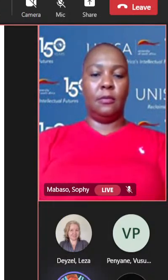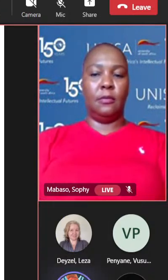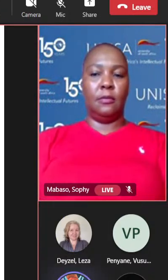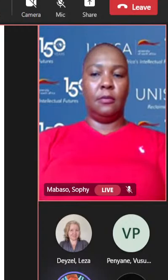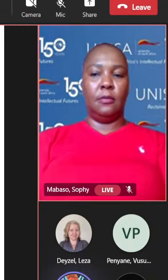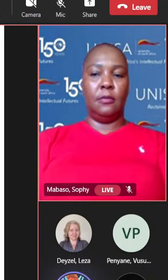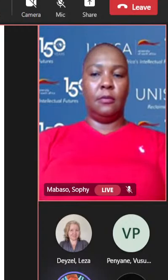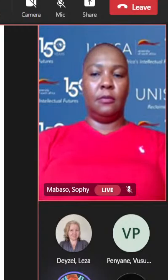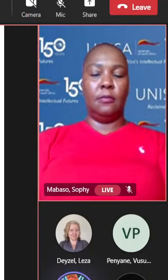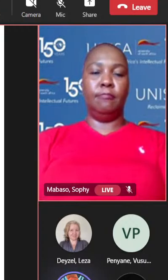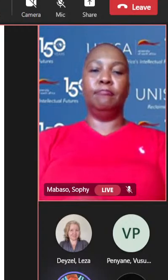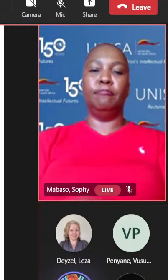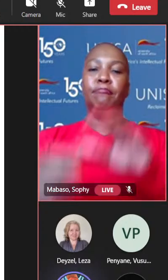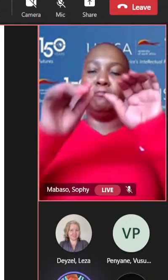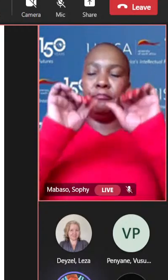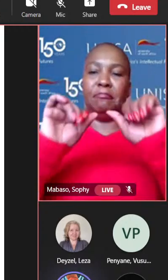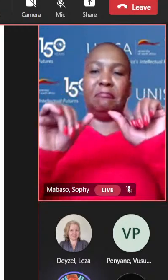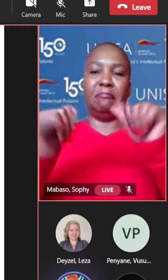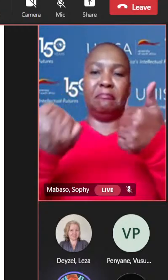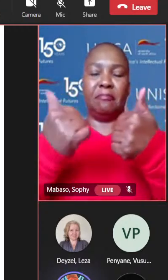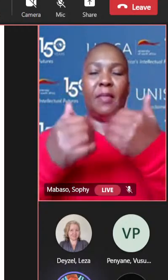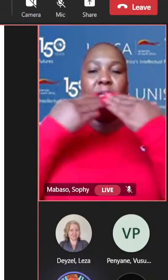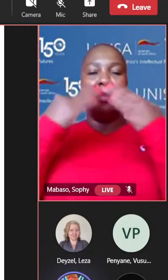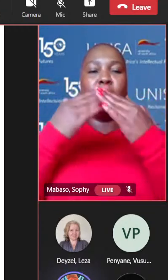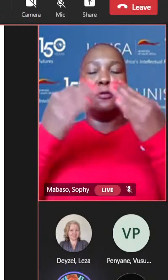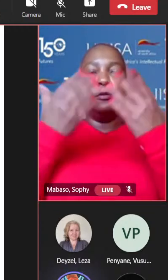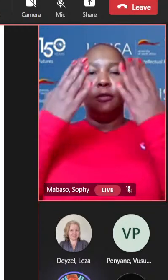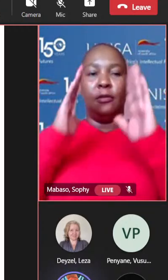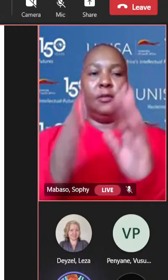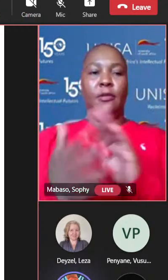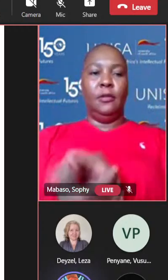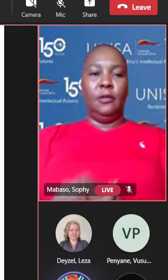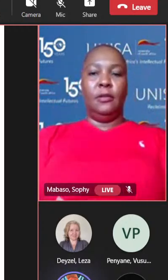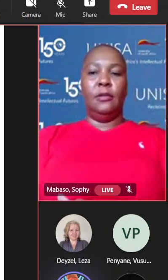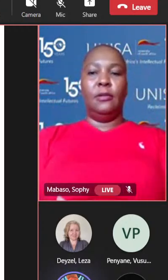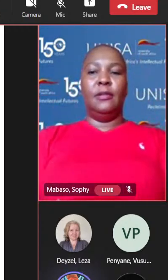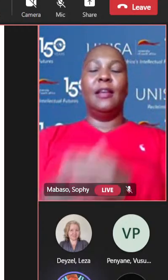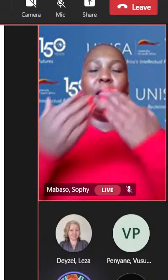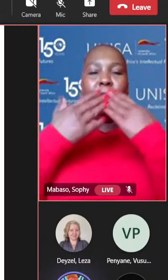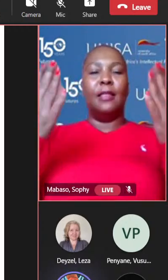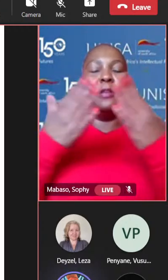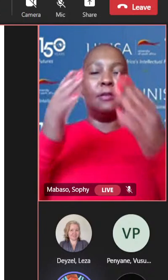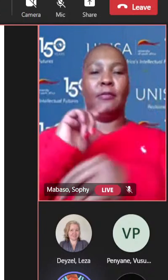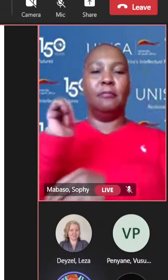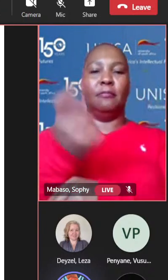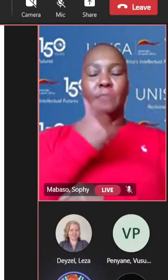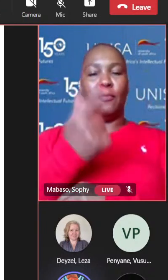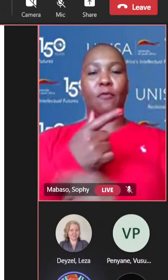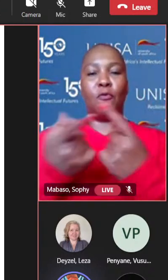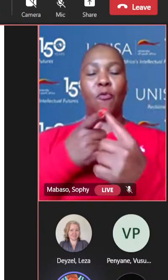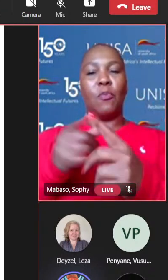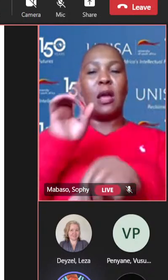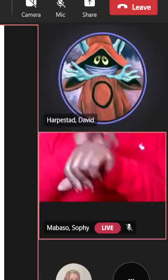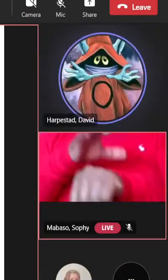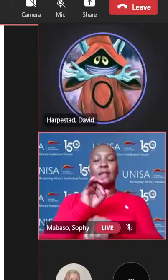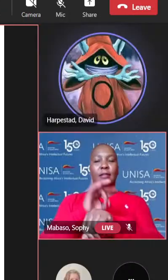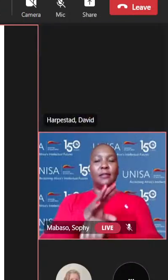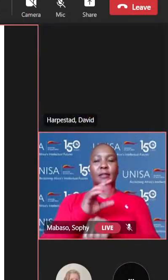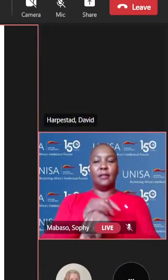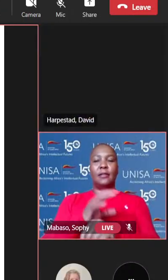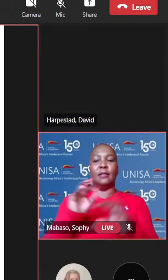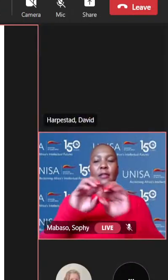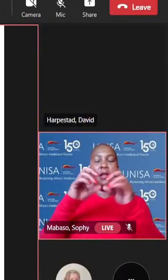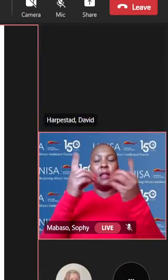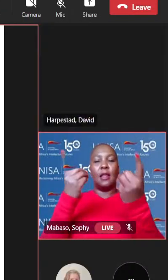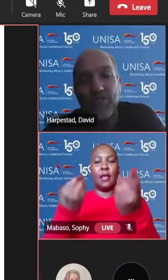All right, thank you, students. Thank you, sorry, not thank you, students. Thank you, colleagues from the counselling unit. Really appreciate the